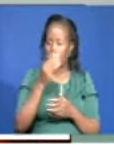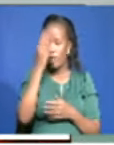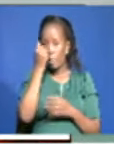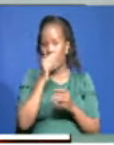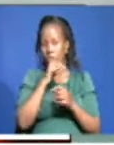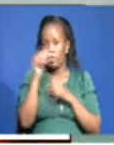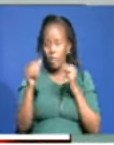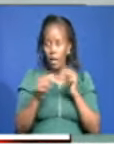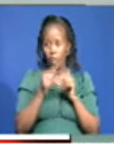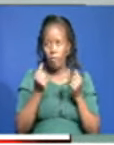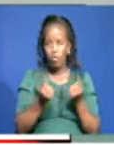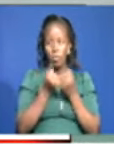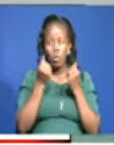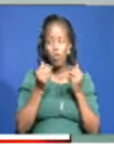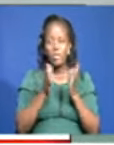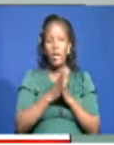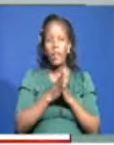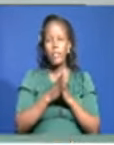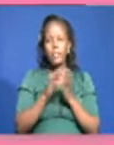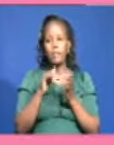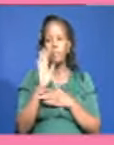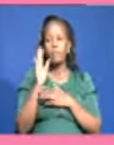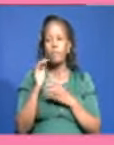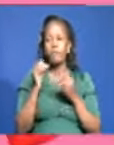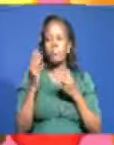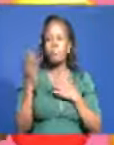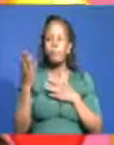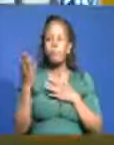wildfires and hot air. Take a look.